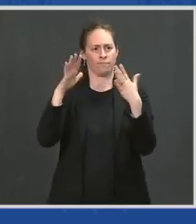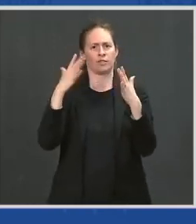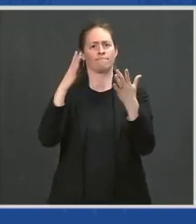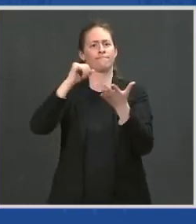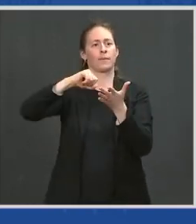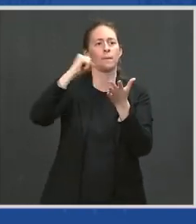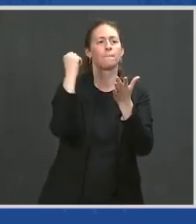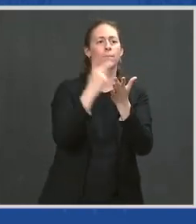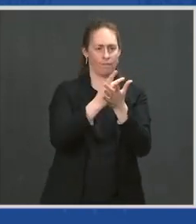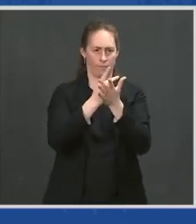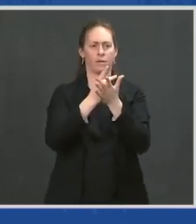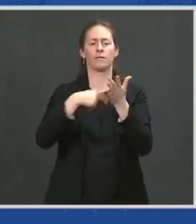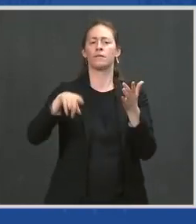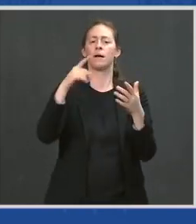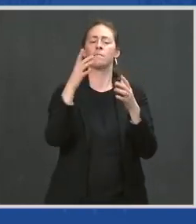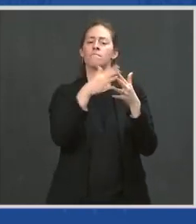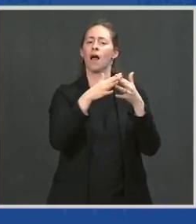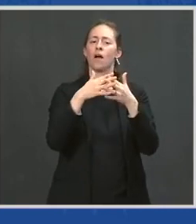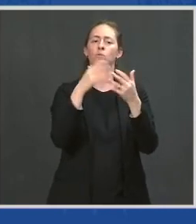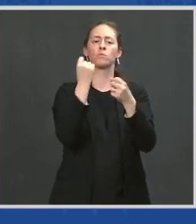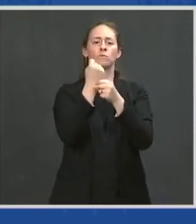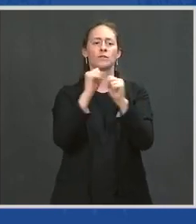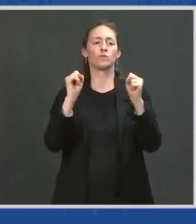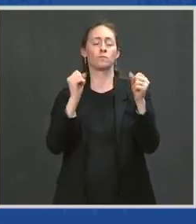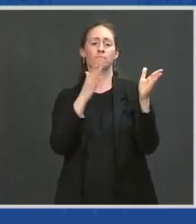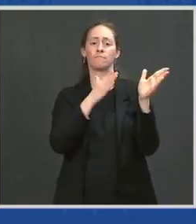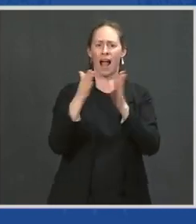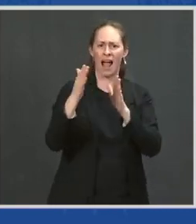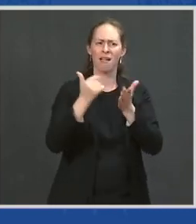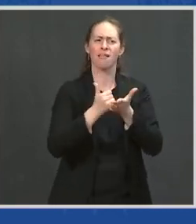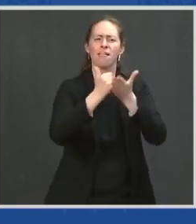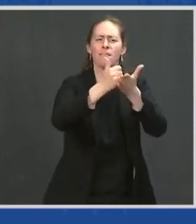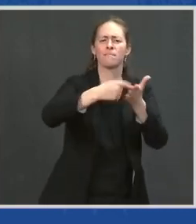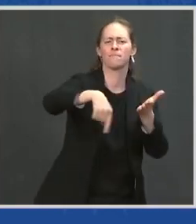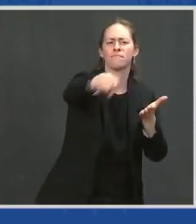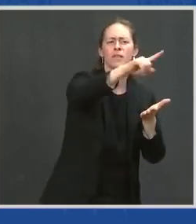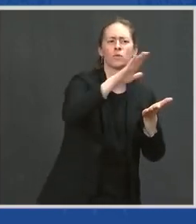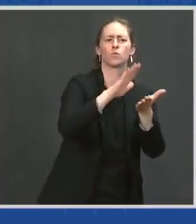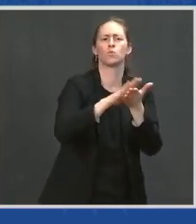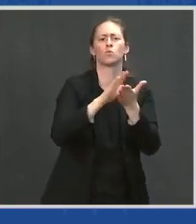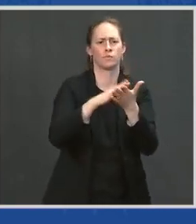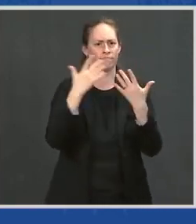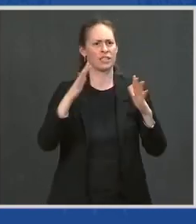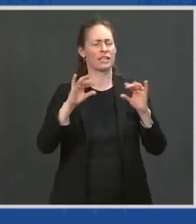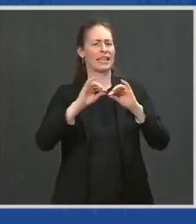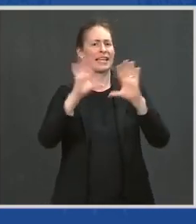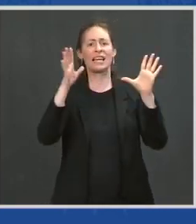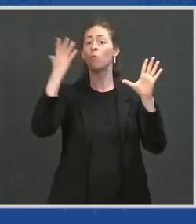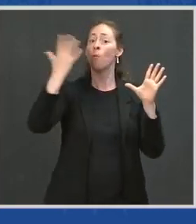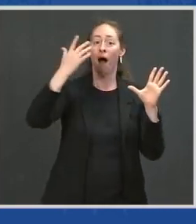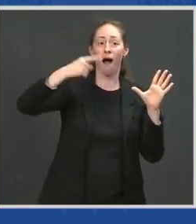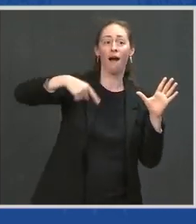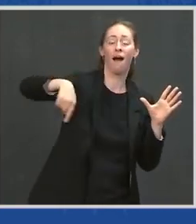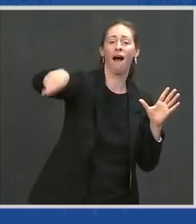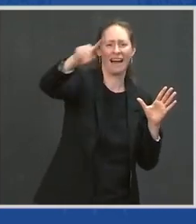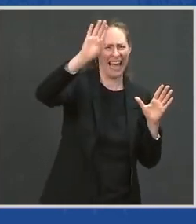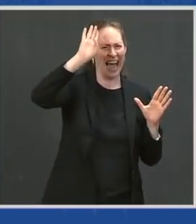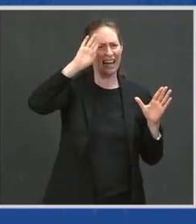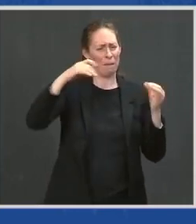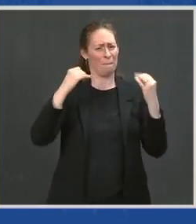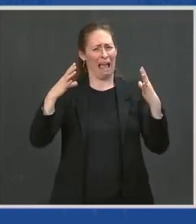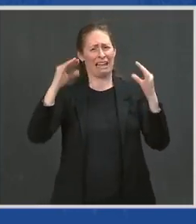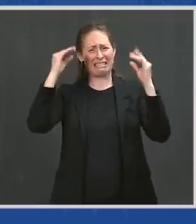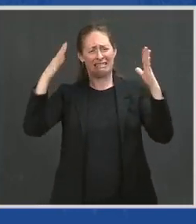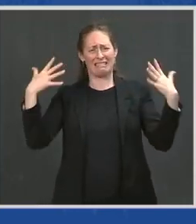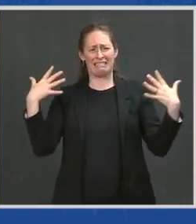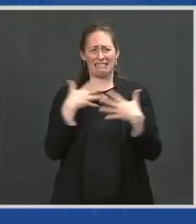of our schools. One thing was clear. Many educators are understandably anxious about going back to a classroom